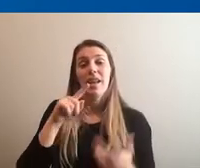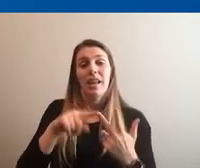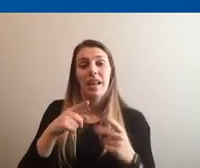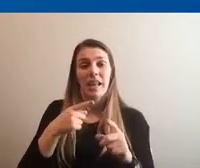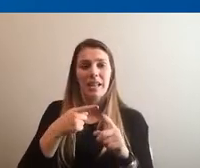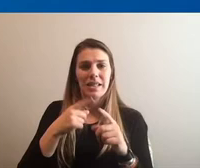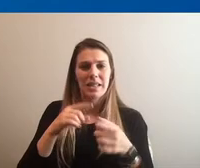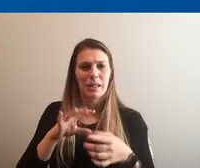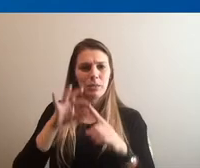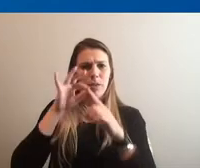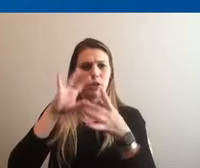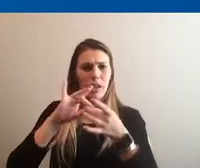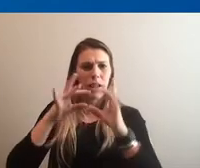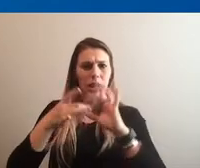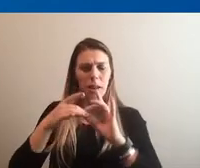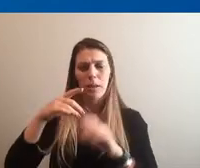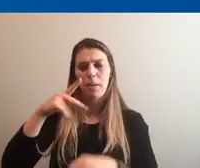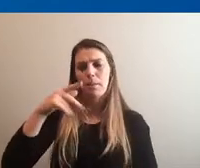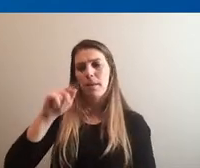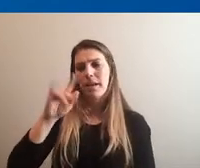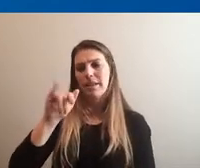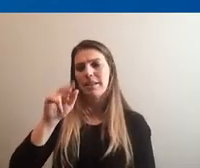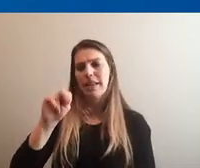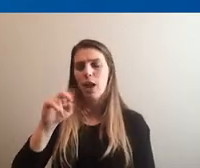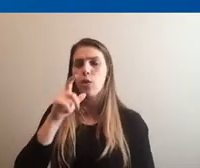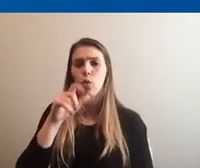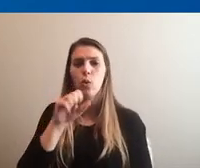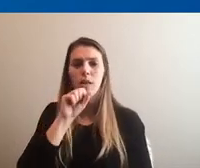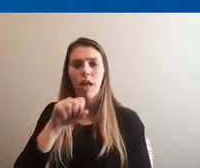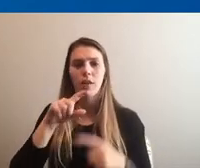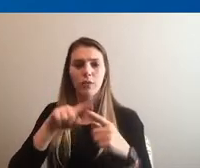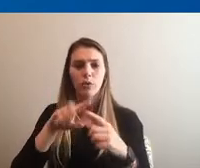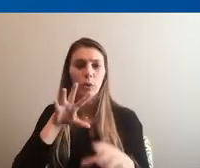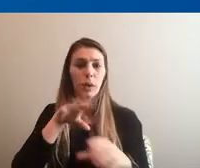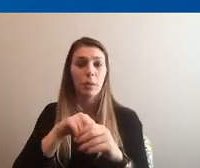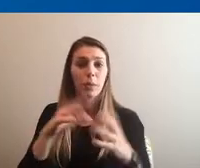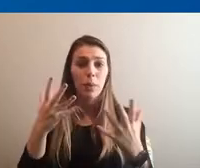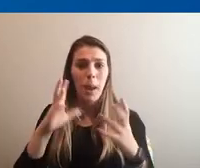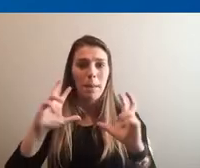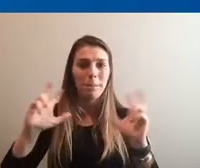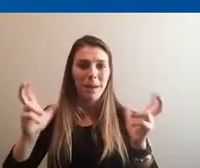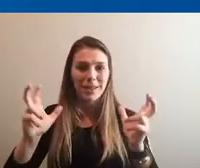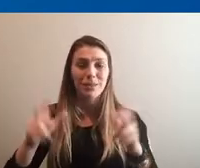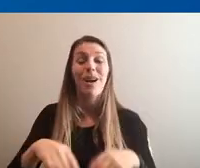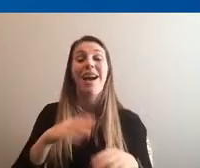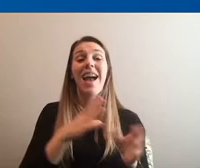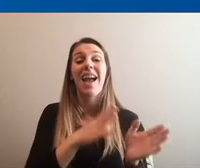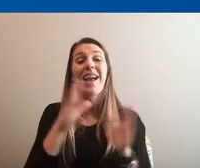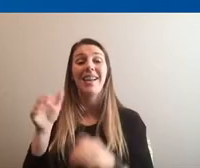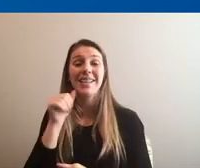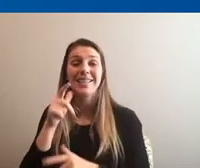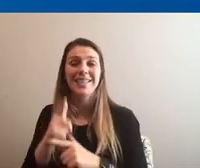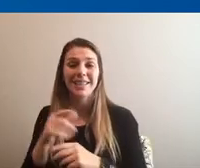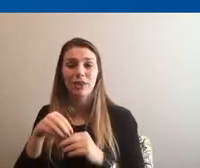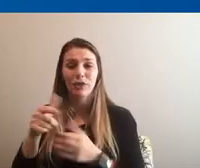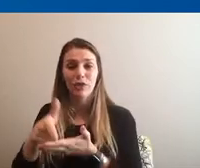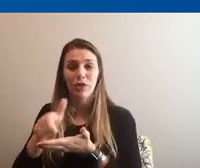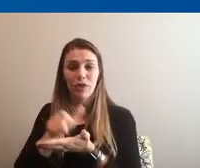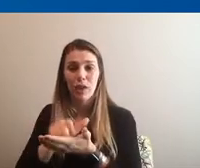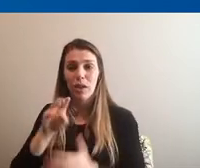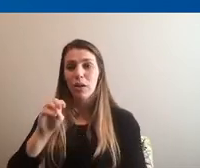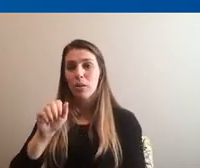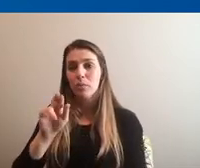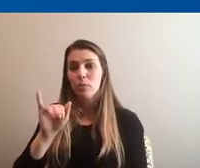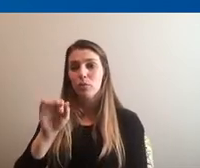Olympics Pakistan athlete who loves to compete in basketball, alongside her sister-in-law, Maureen